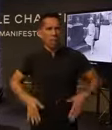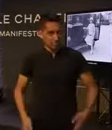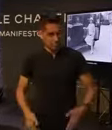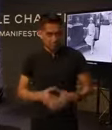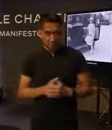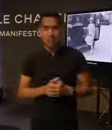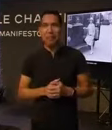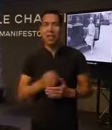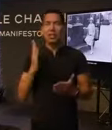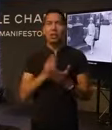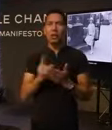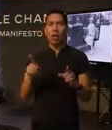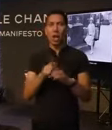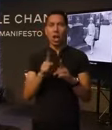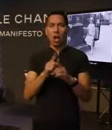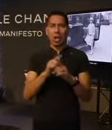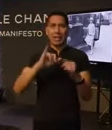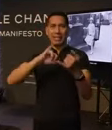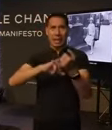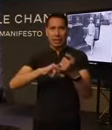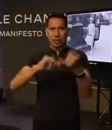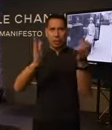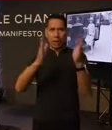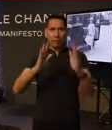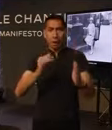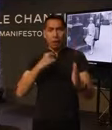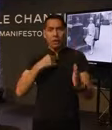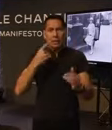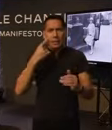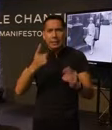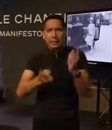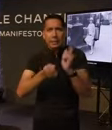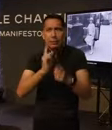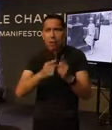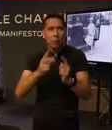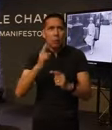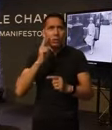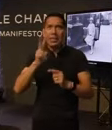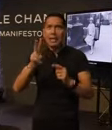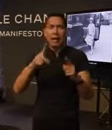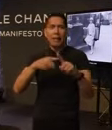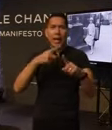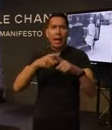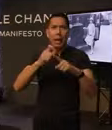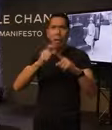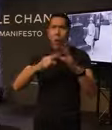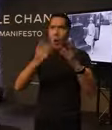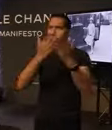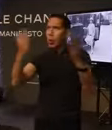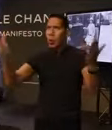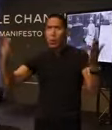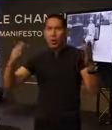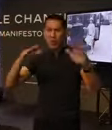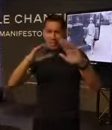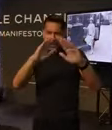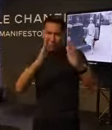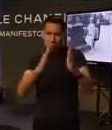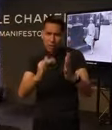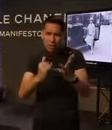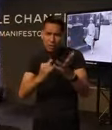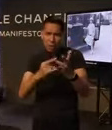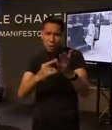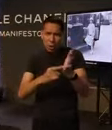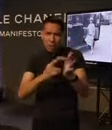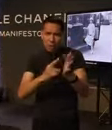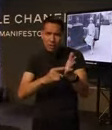And so it was this S shape. And you see it even in the mannequins that you have in the exhibition. The silhouette of the body is so different, and it's really